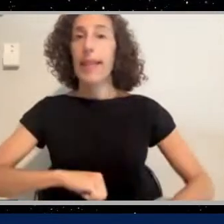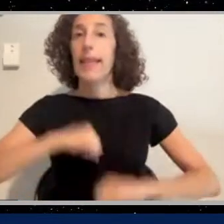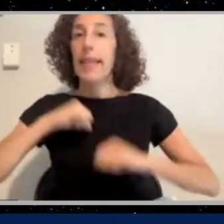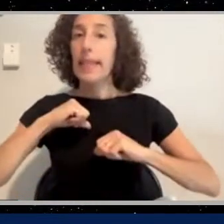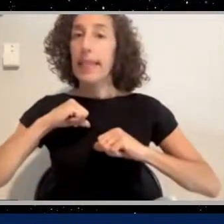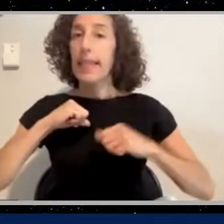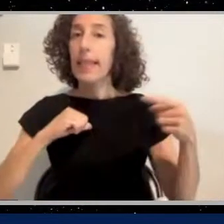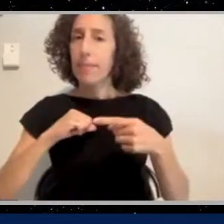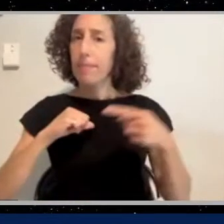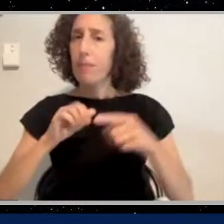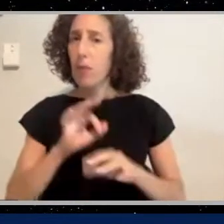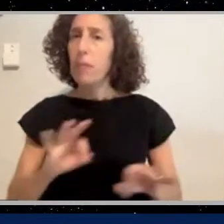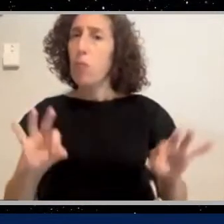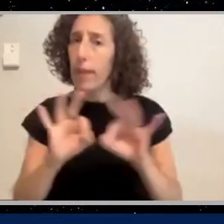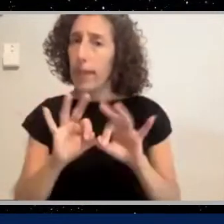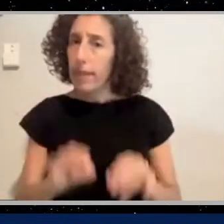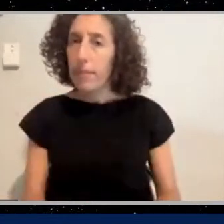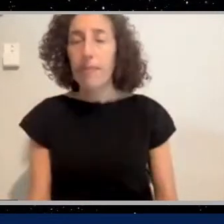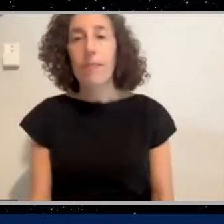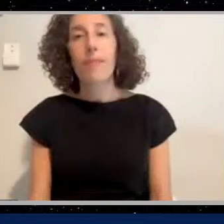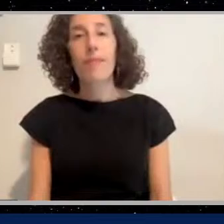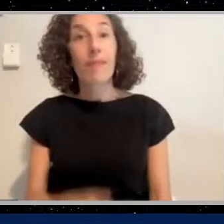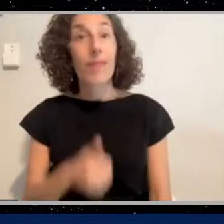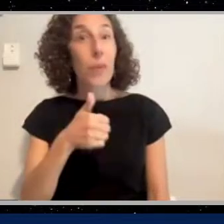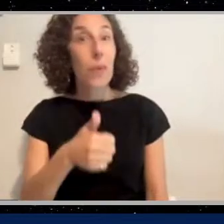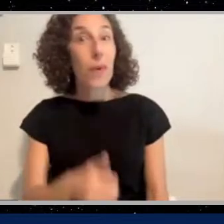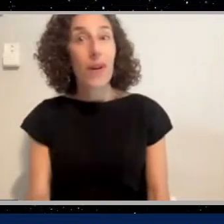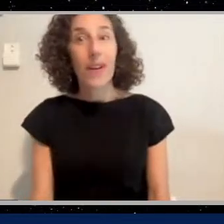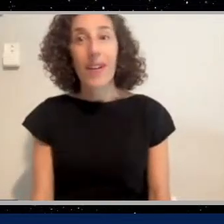Excellent. Yeah.